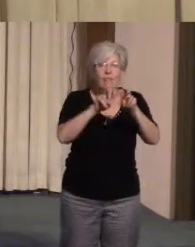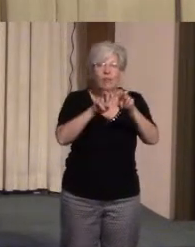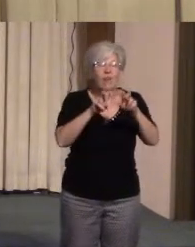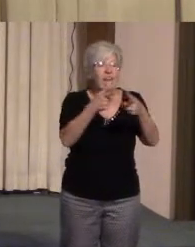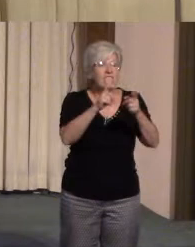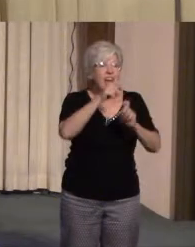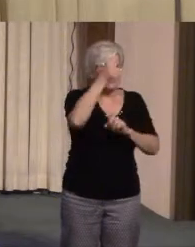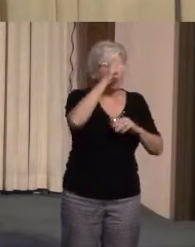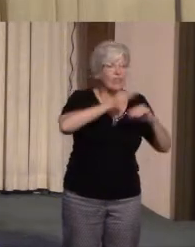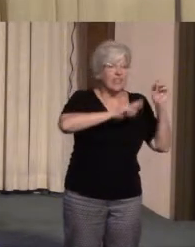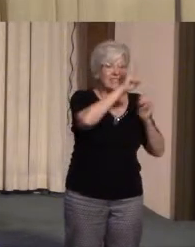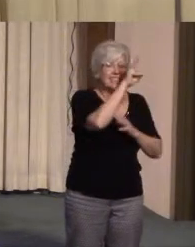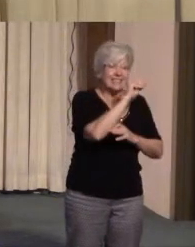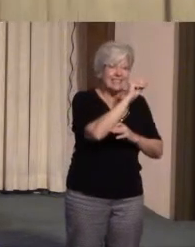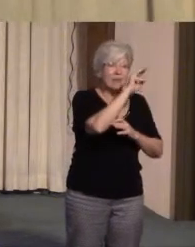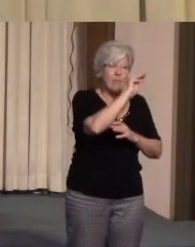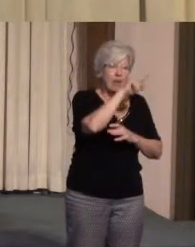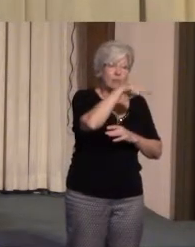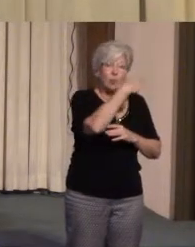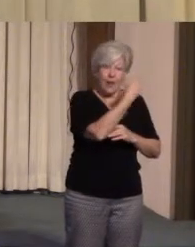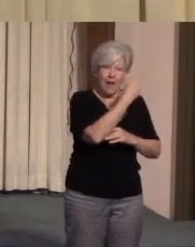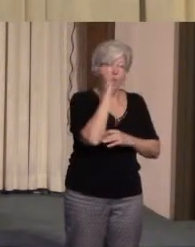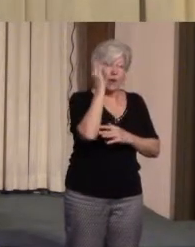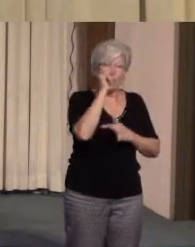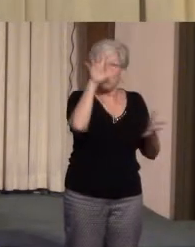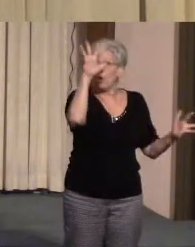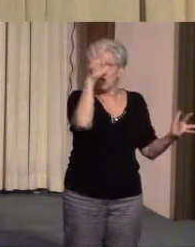crushed. Right?